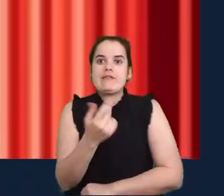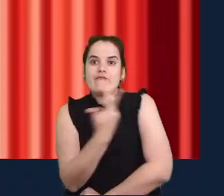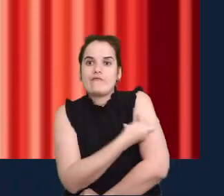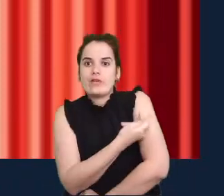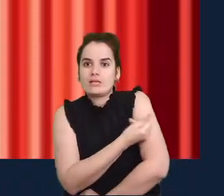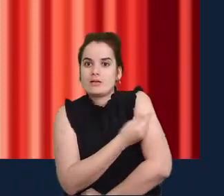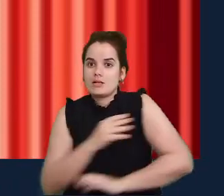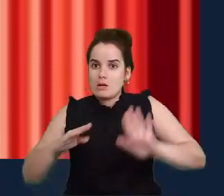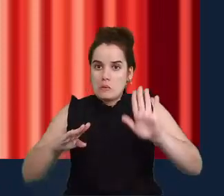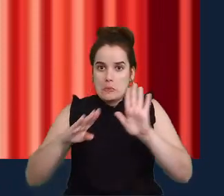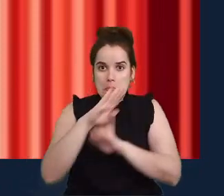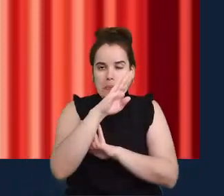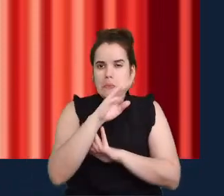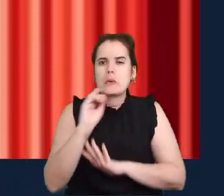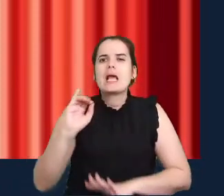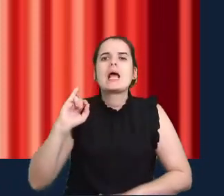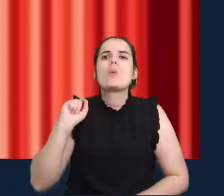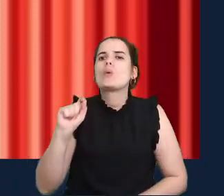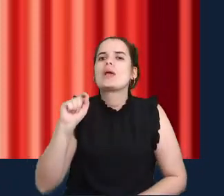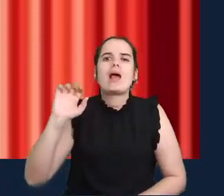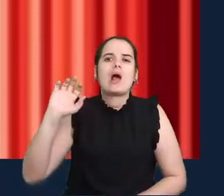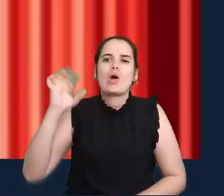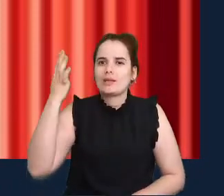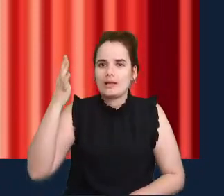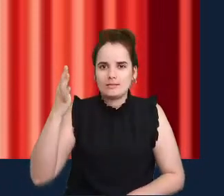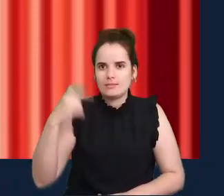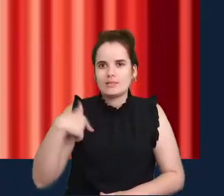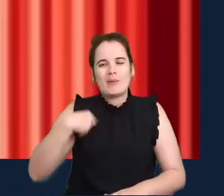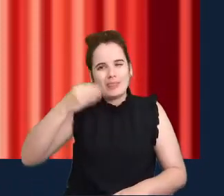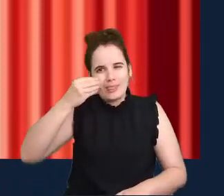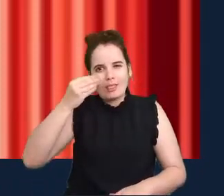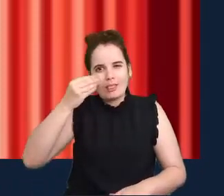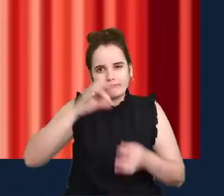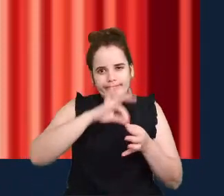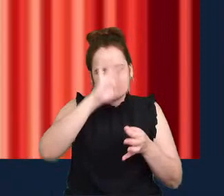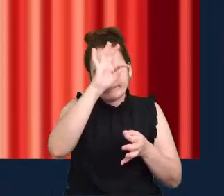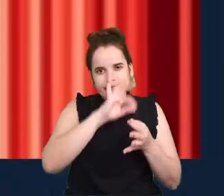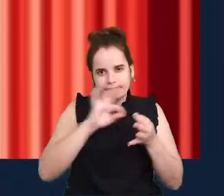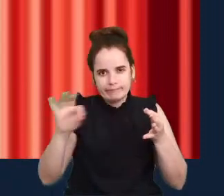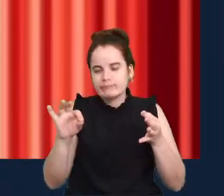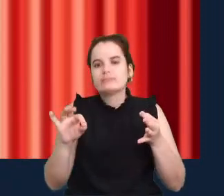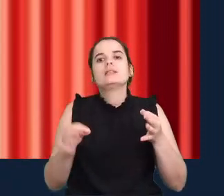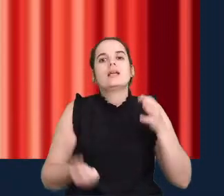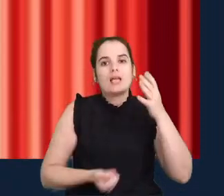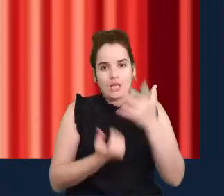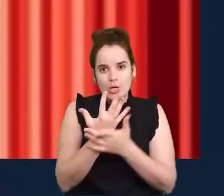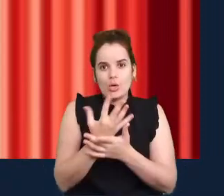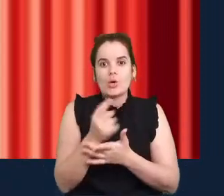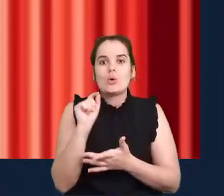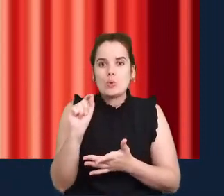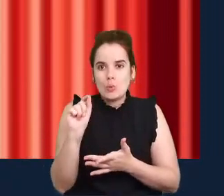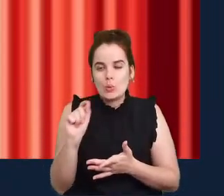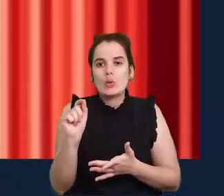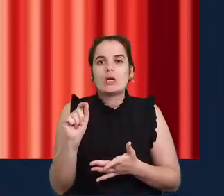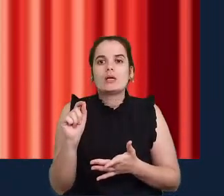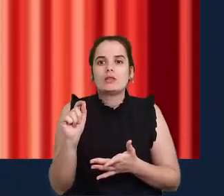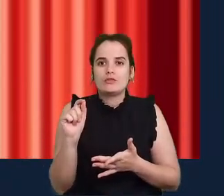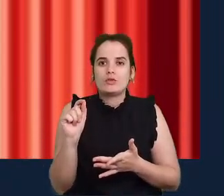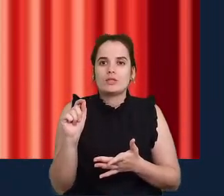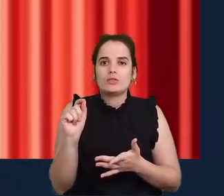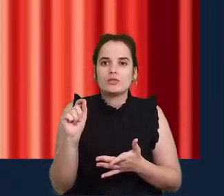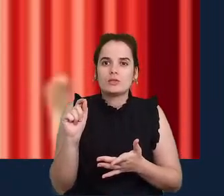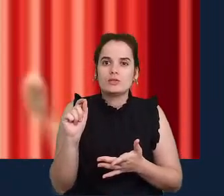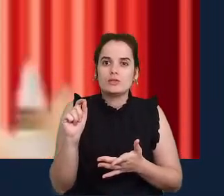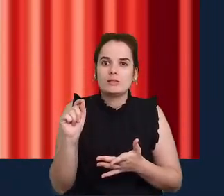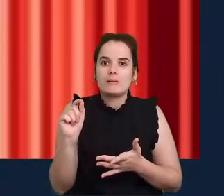And in the end, they give this playable thing where the user can adjust what is the vaccination rate of the population,